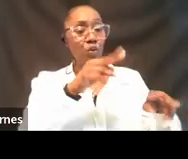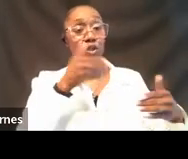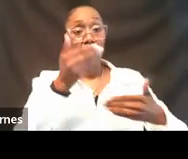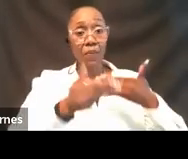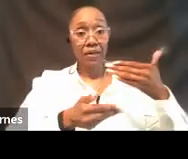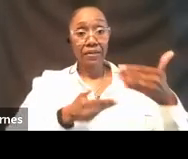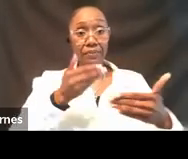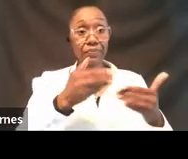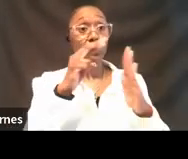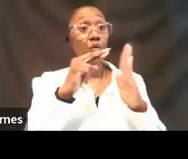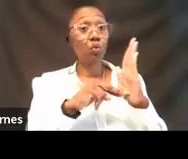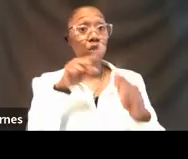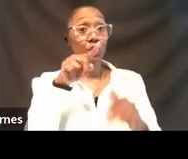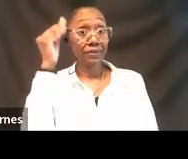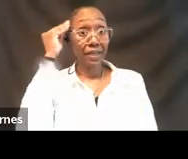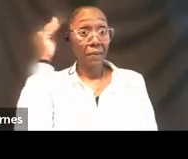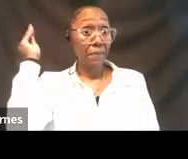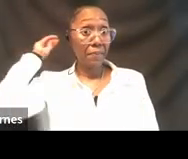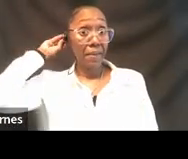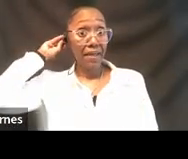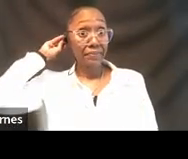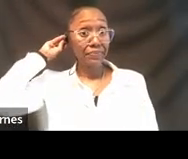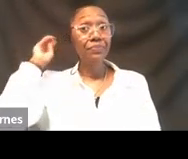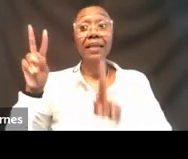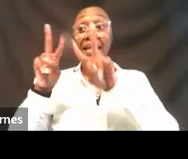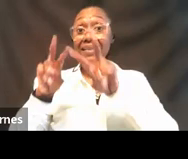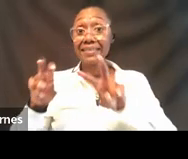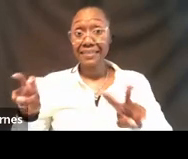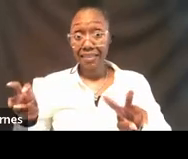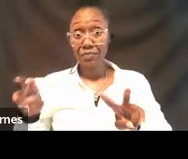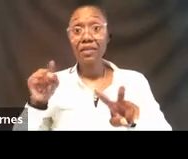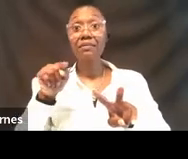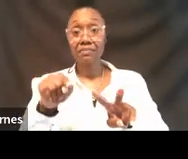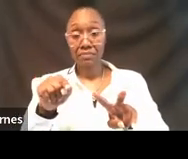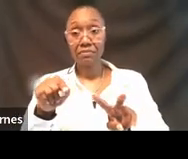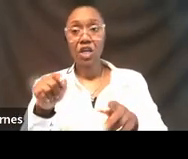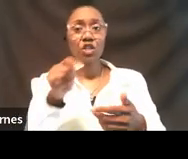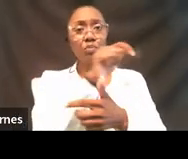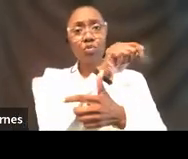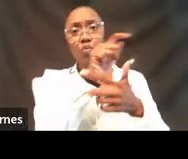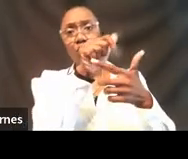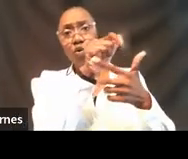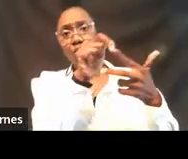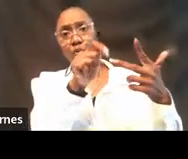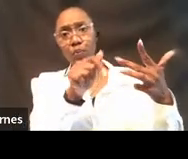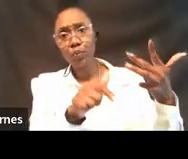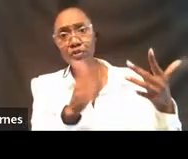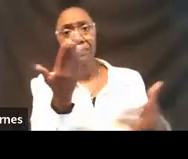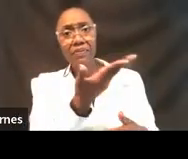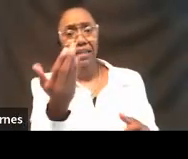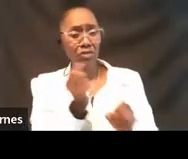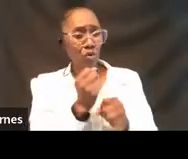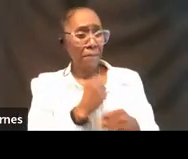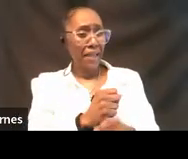Some rules to keep in mind when you're assessing. Assessment is designed to rule some things out, not to put them in. What you want to do is make sure